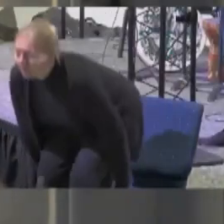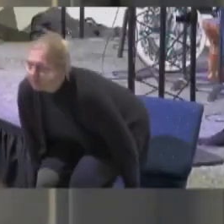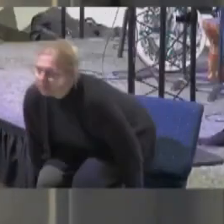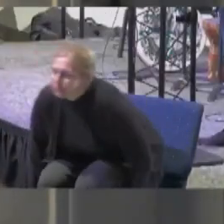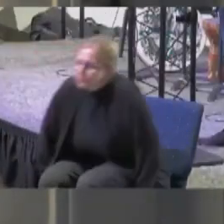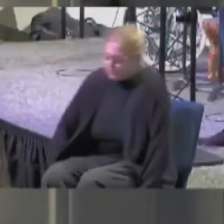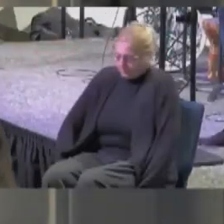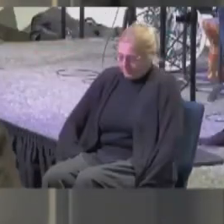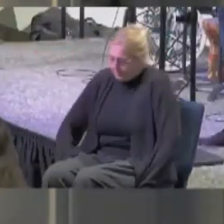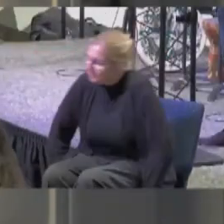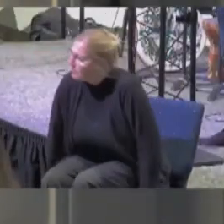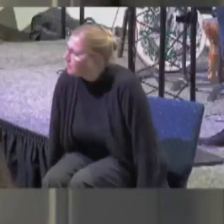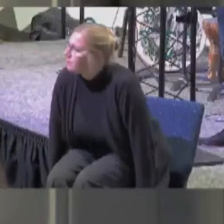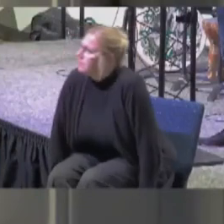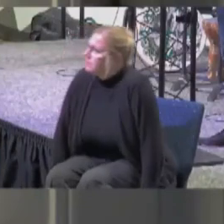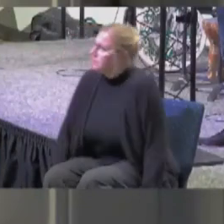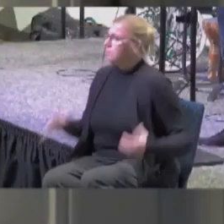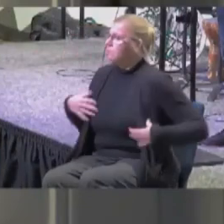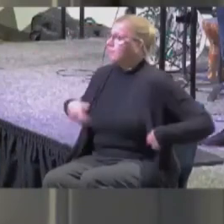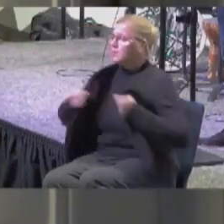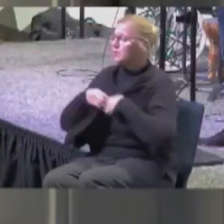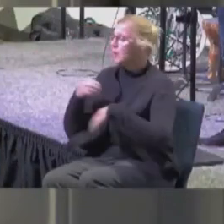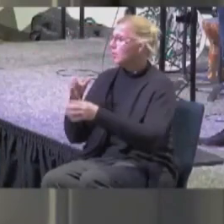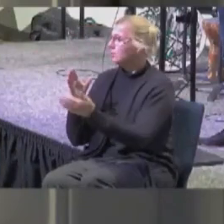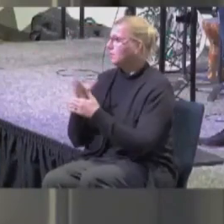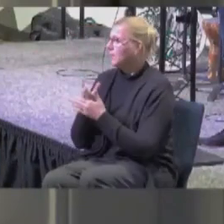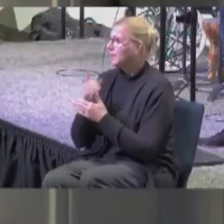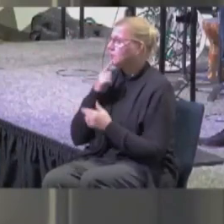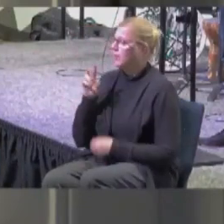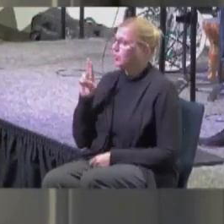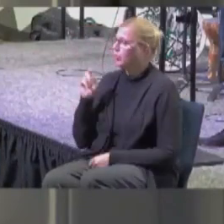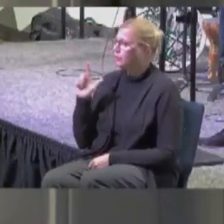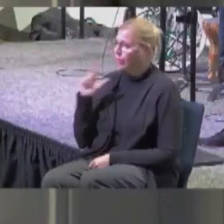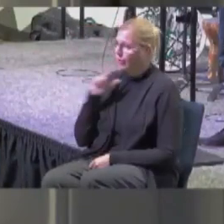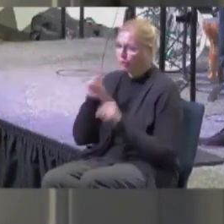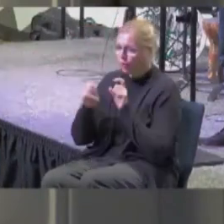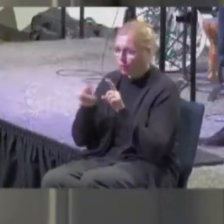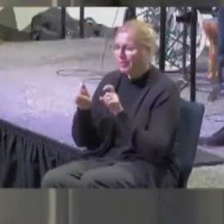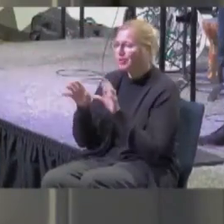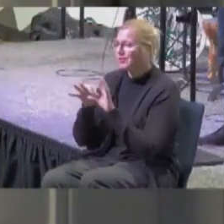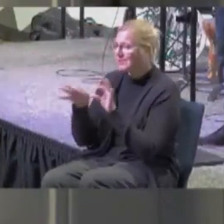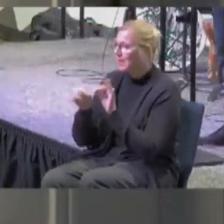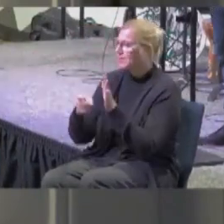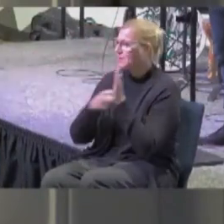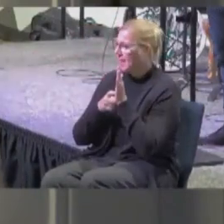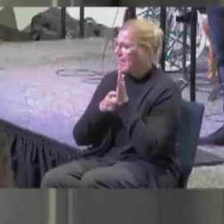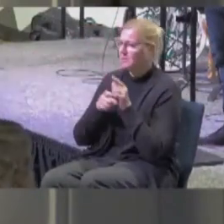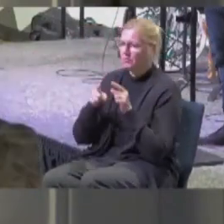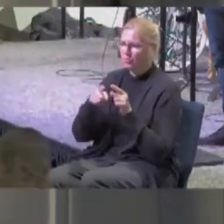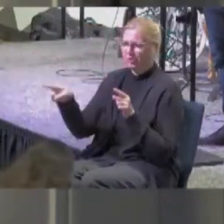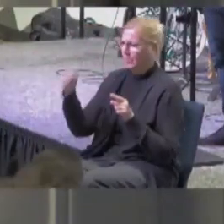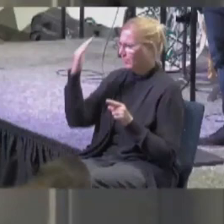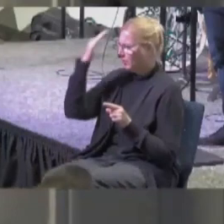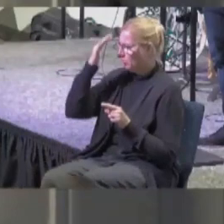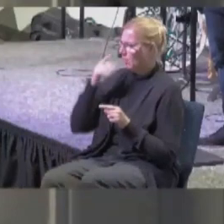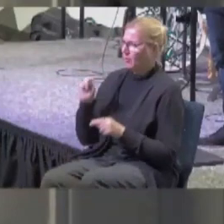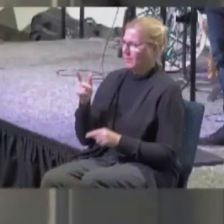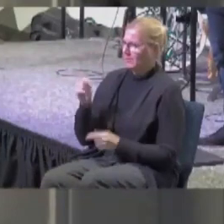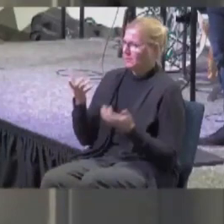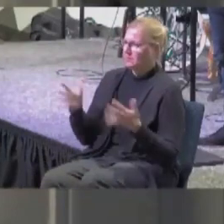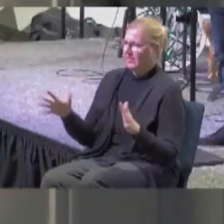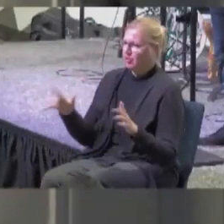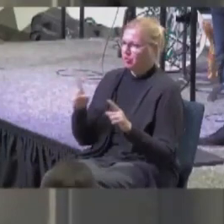Pragmatic equivalence, such as that between rhetorical questions, statements, and demands. And that example some of you know from the Cambridge textbook in linguistics